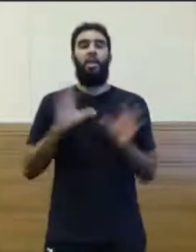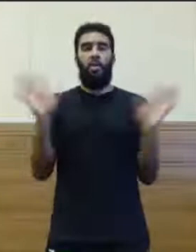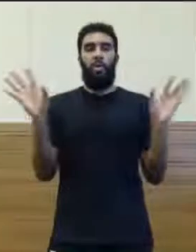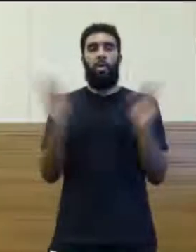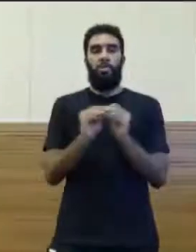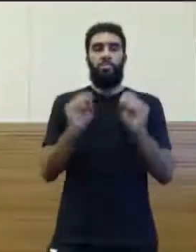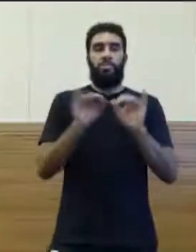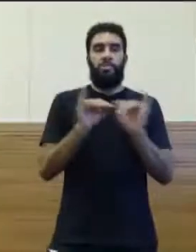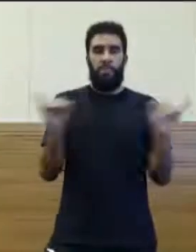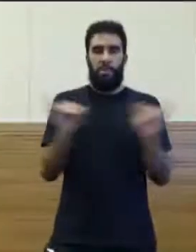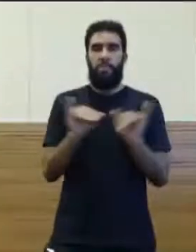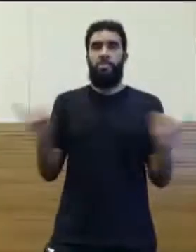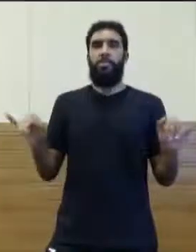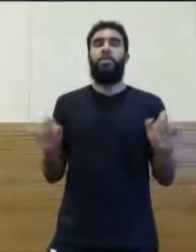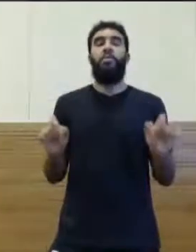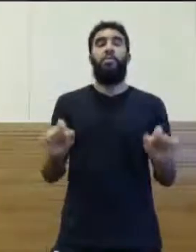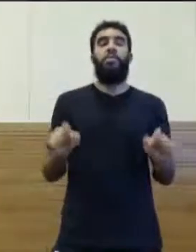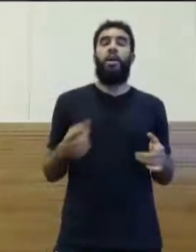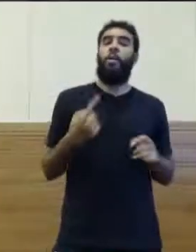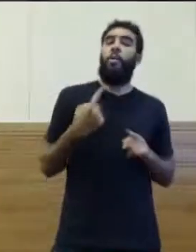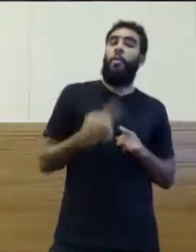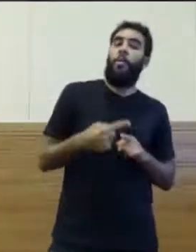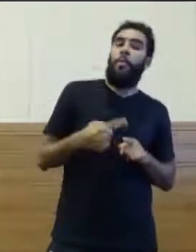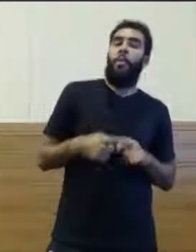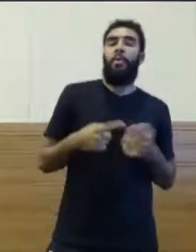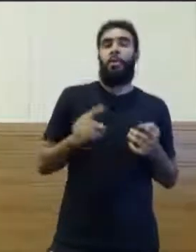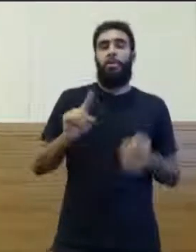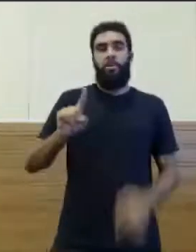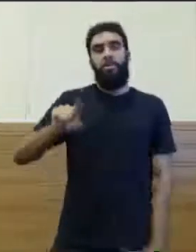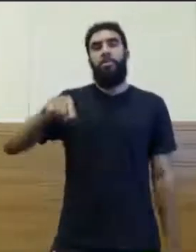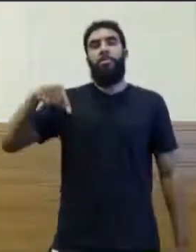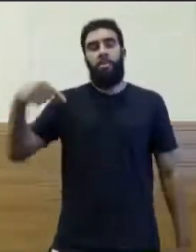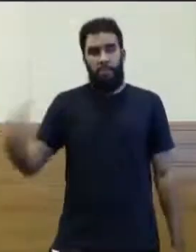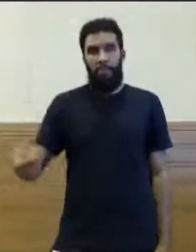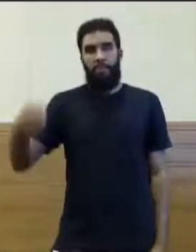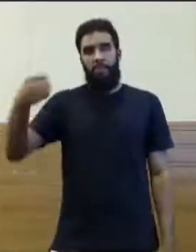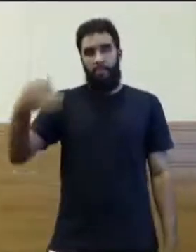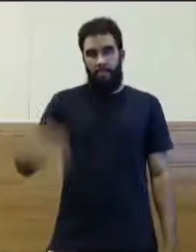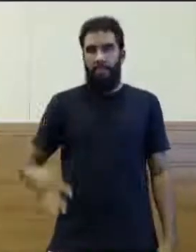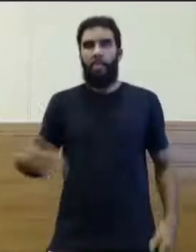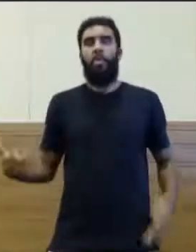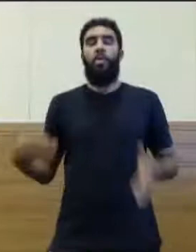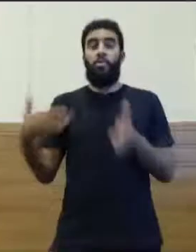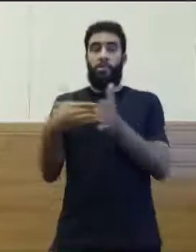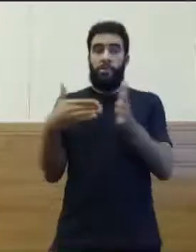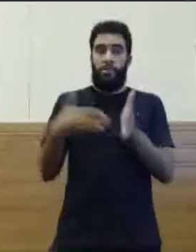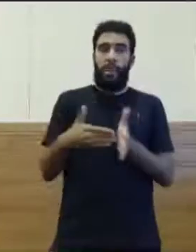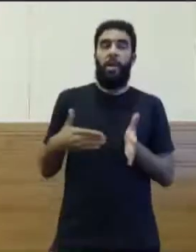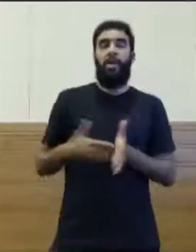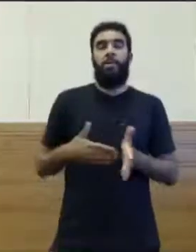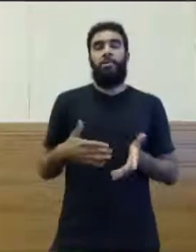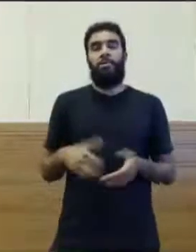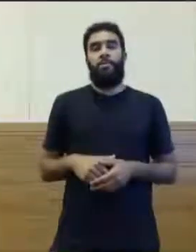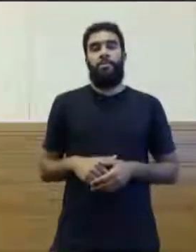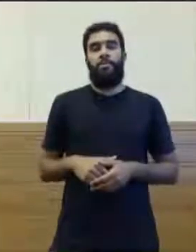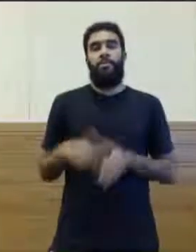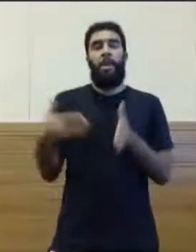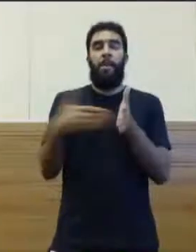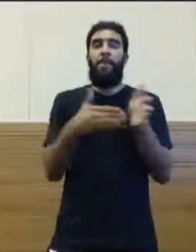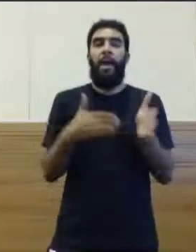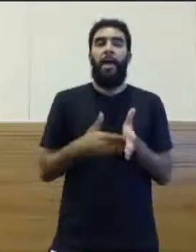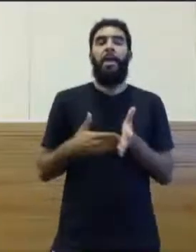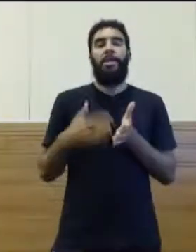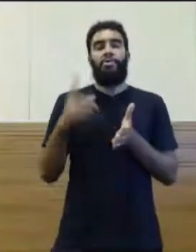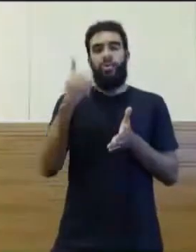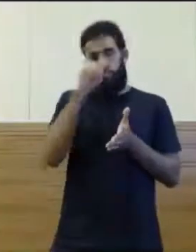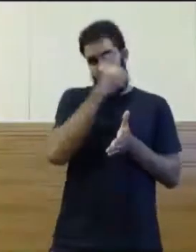And there is a summary of the message of why, and then it talks about the barriers. What are the